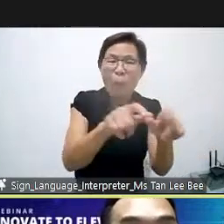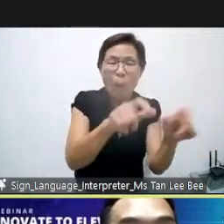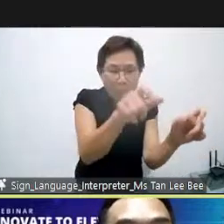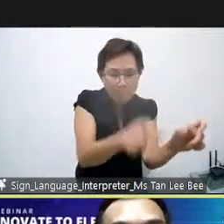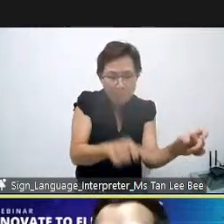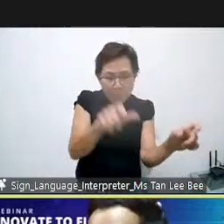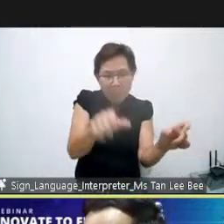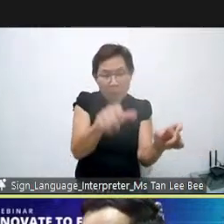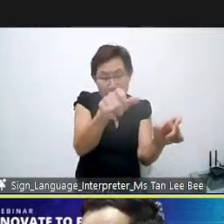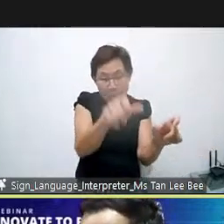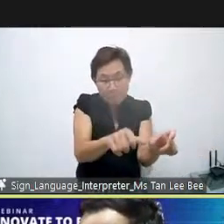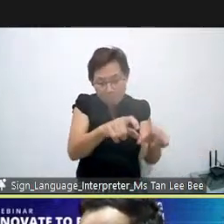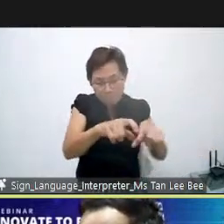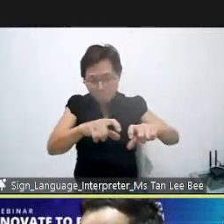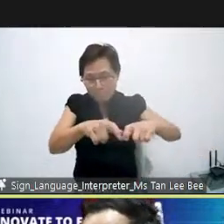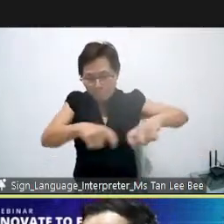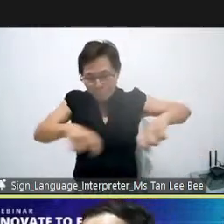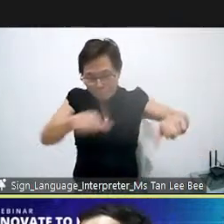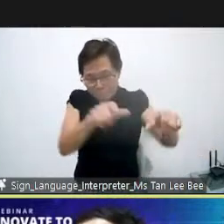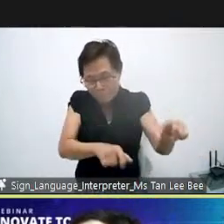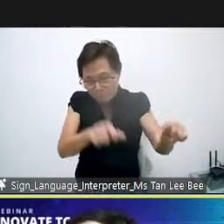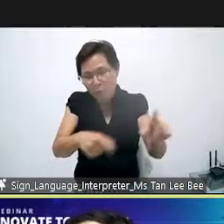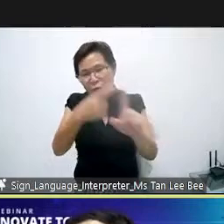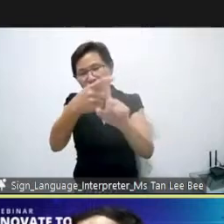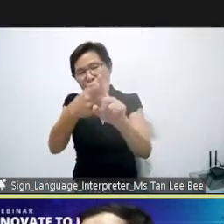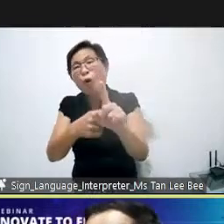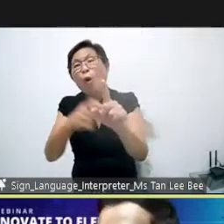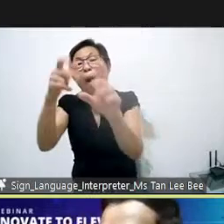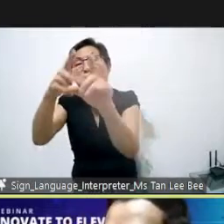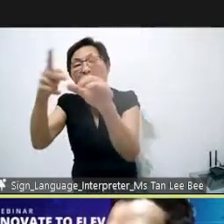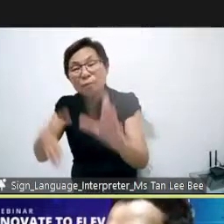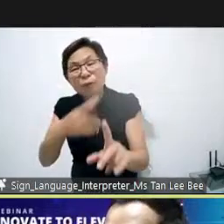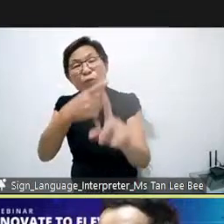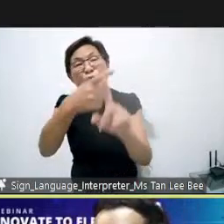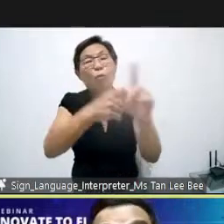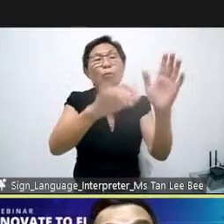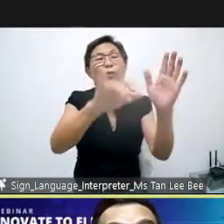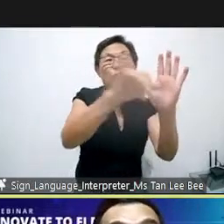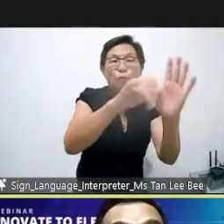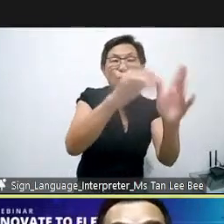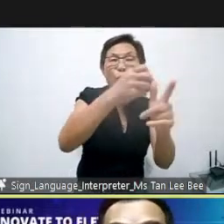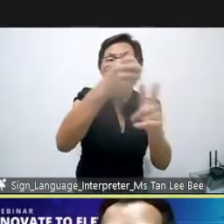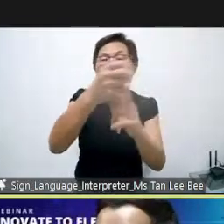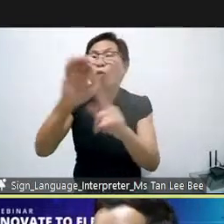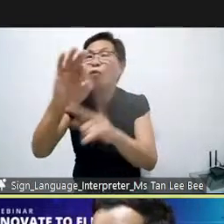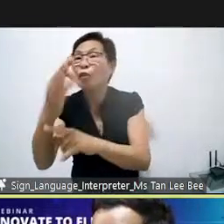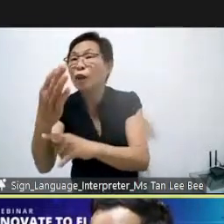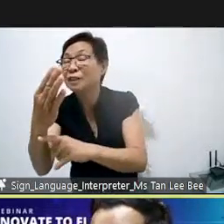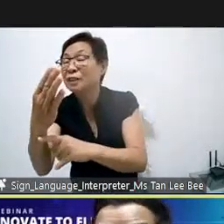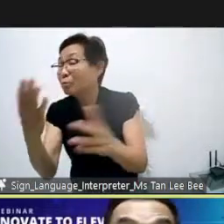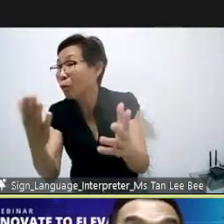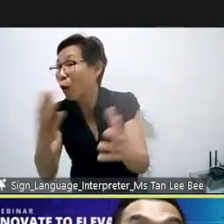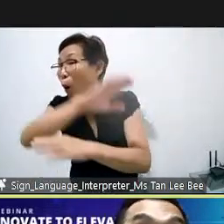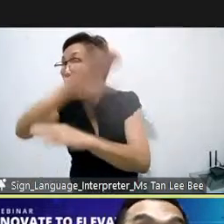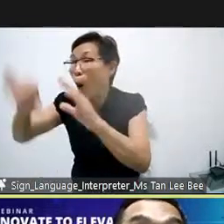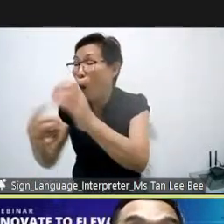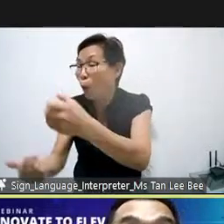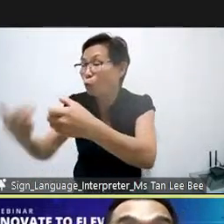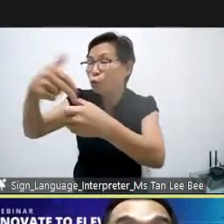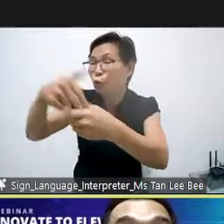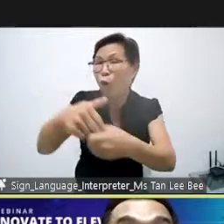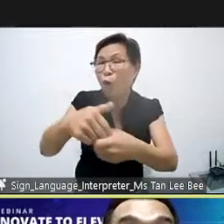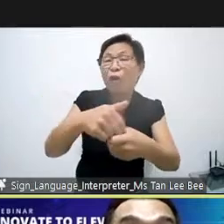either from YouTube and Facebook. I believe that they have all joined either in YouTube or Facebook channel of SEAMEO SEN.